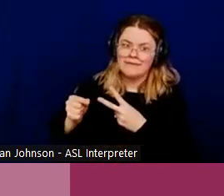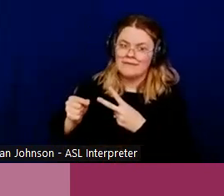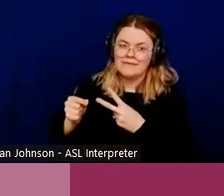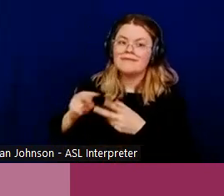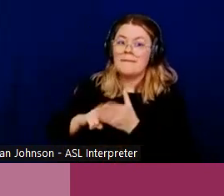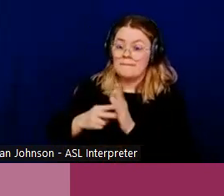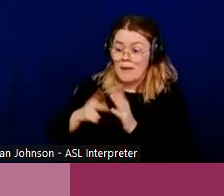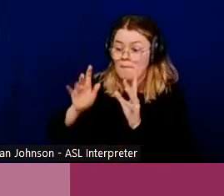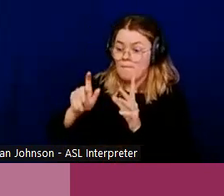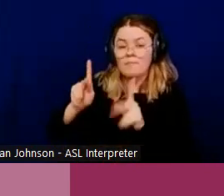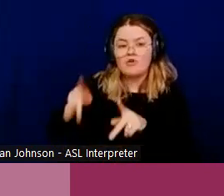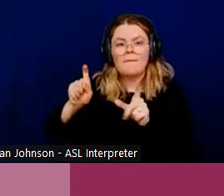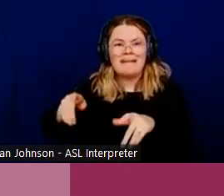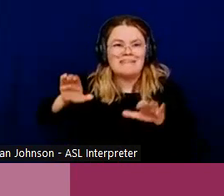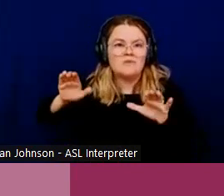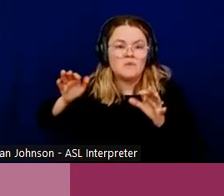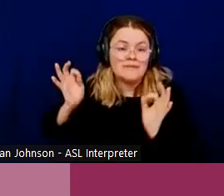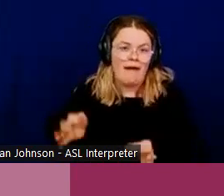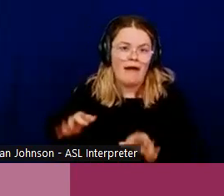it.